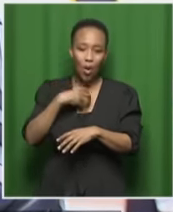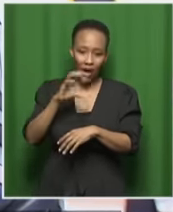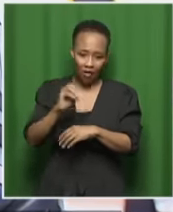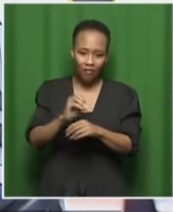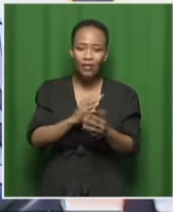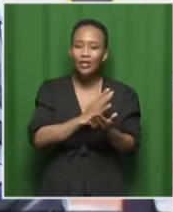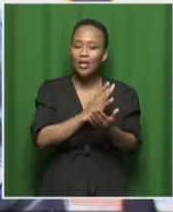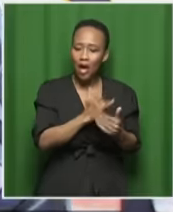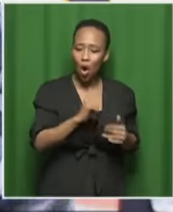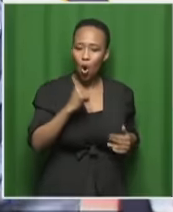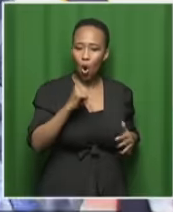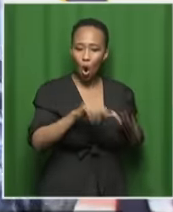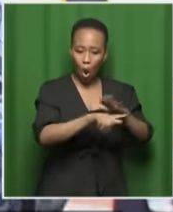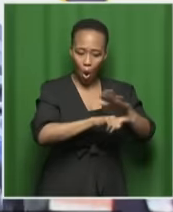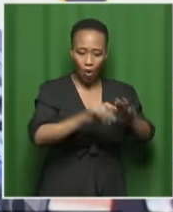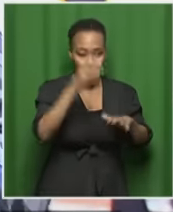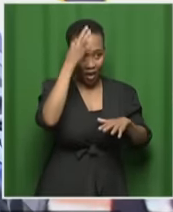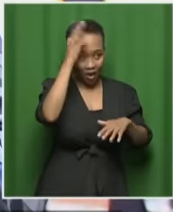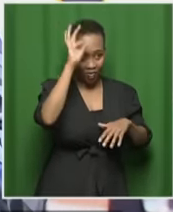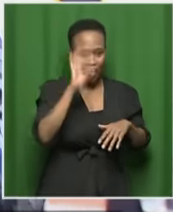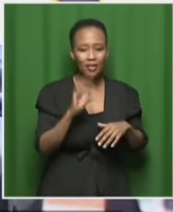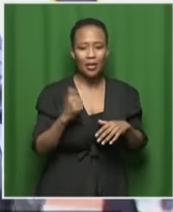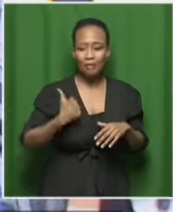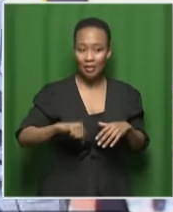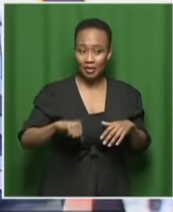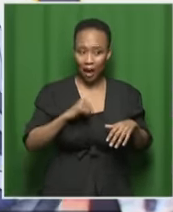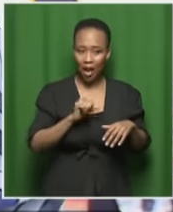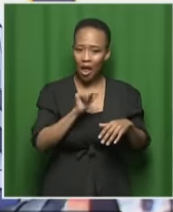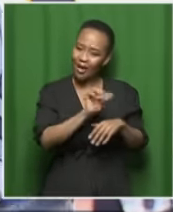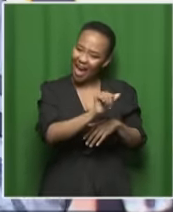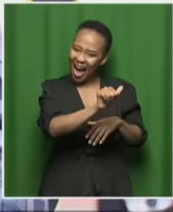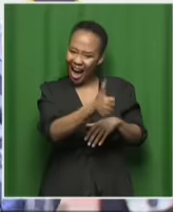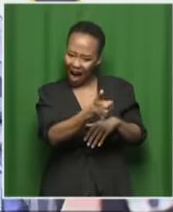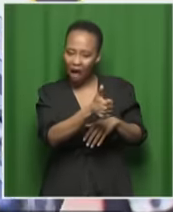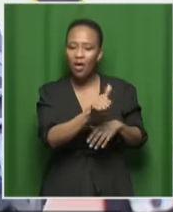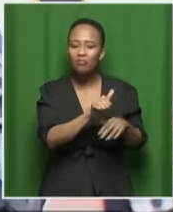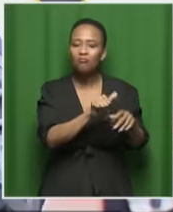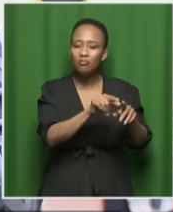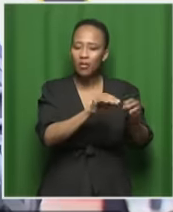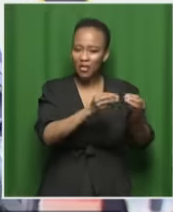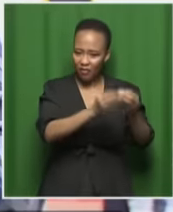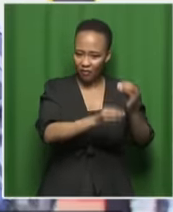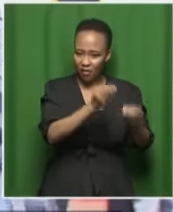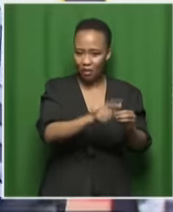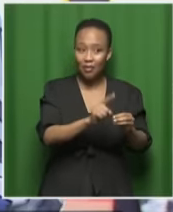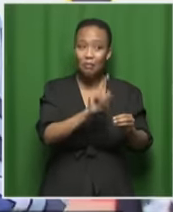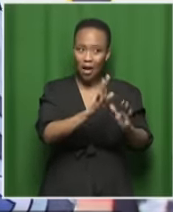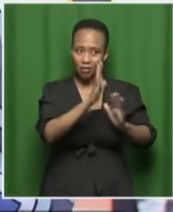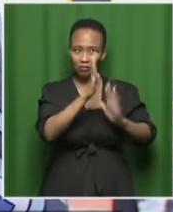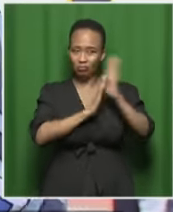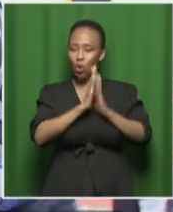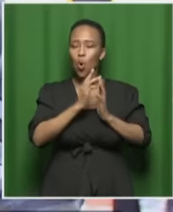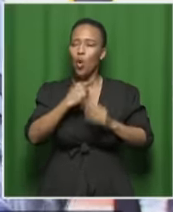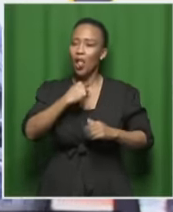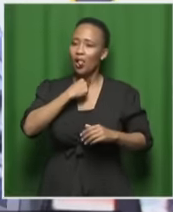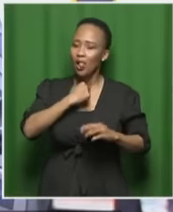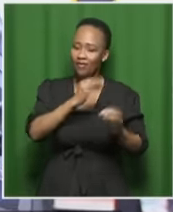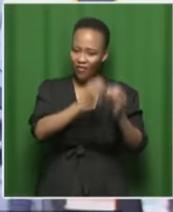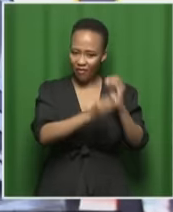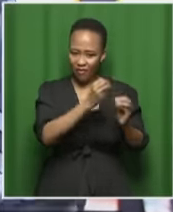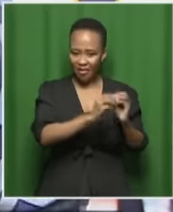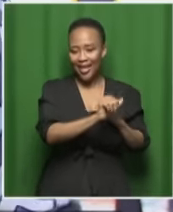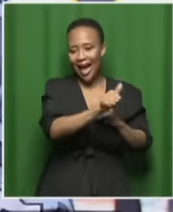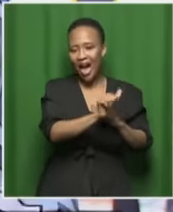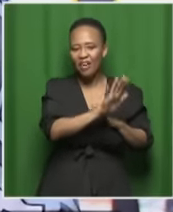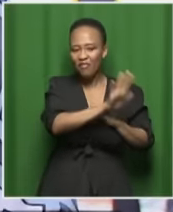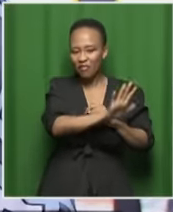those must improve them. But if they fail, we are ready to take them over. They must tell us that they are failing, and we will take them over and improve them. You have